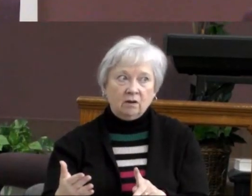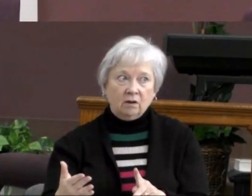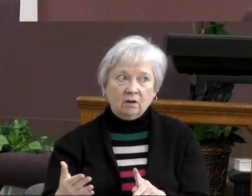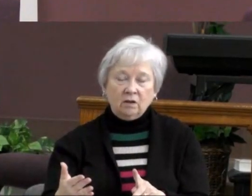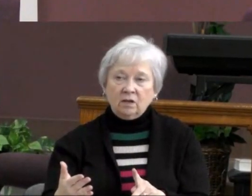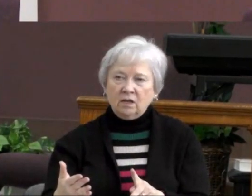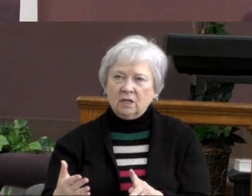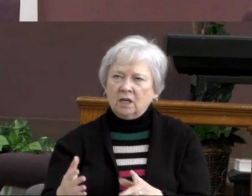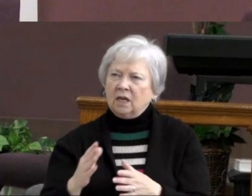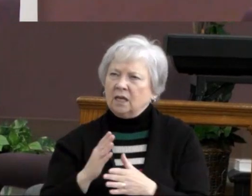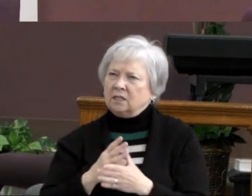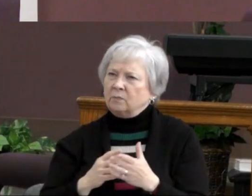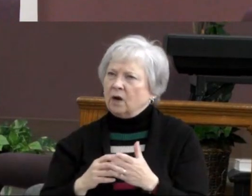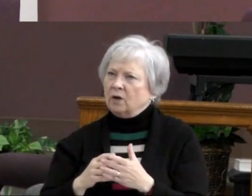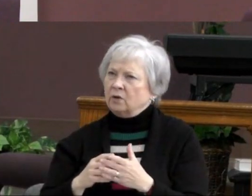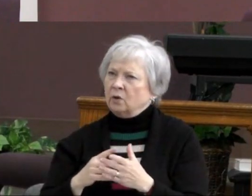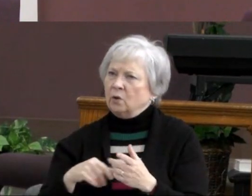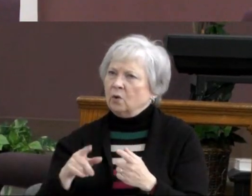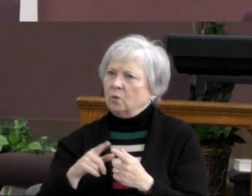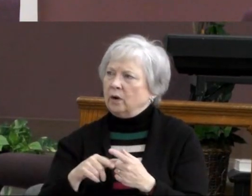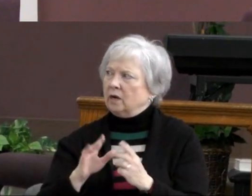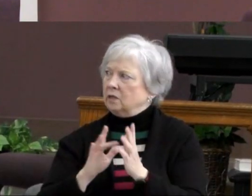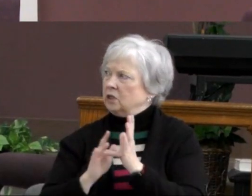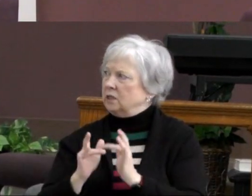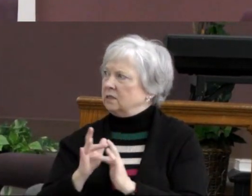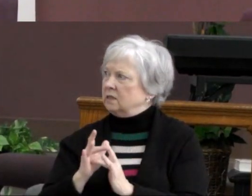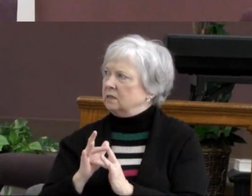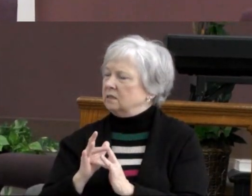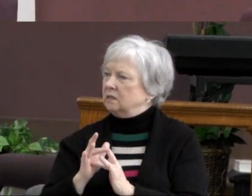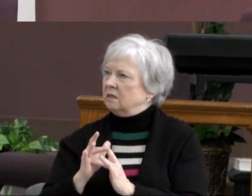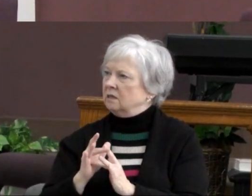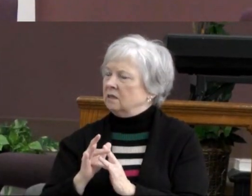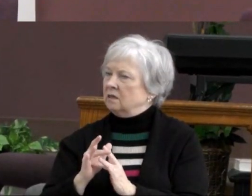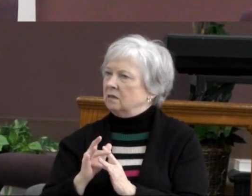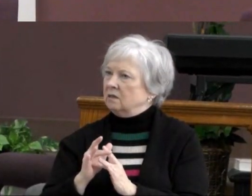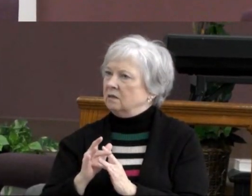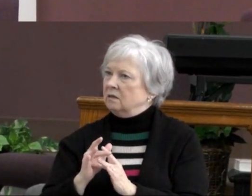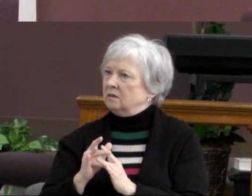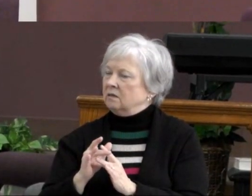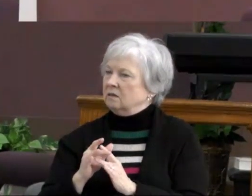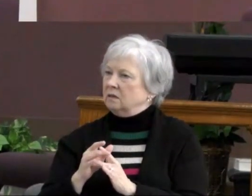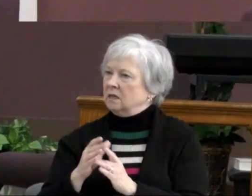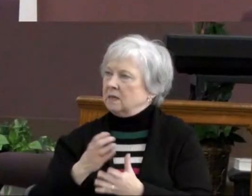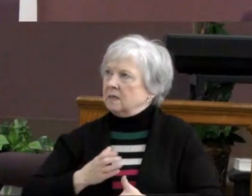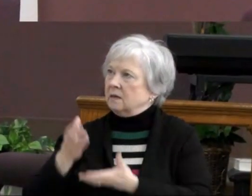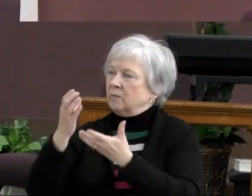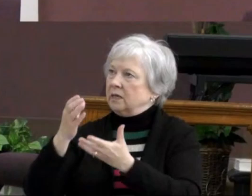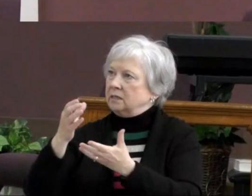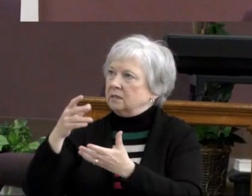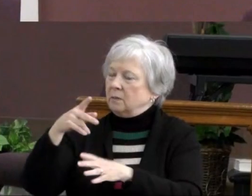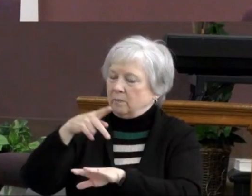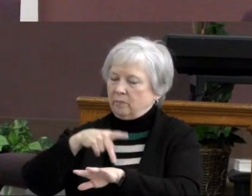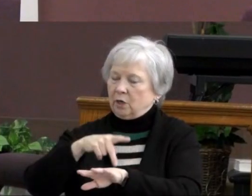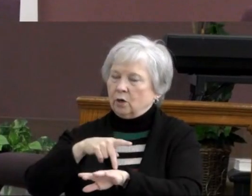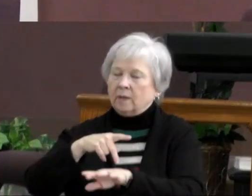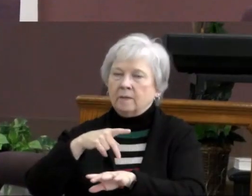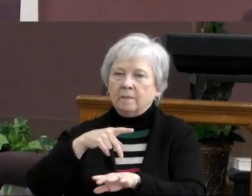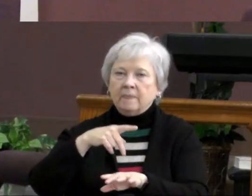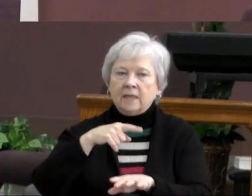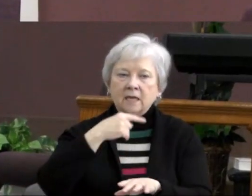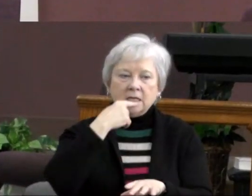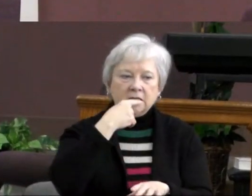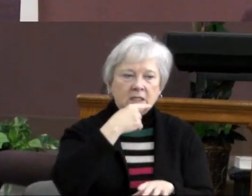It's the part where Jesus reinstates Peter. When they had finished eating, Jesus said to Simon Peter, "Simon, son of